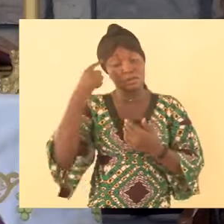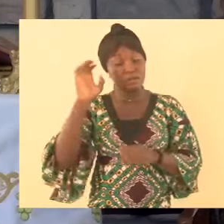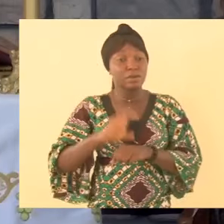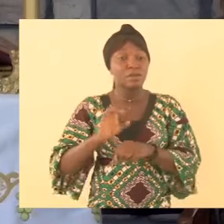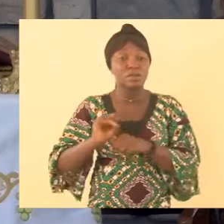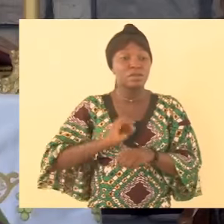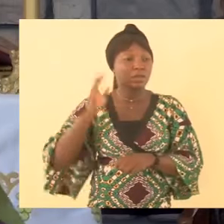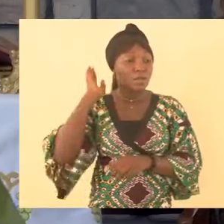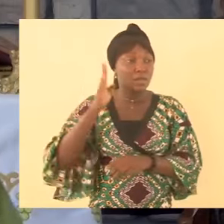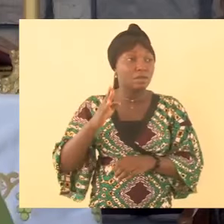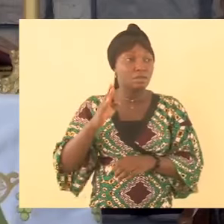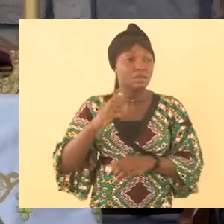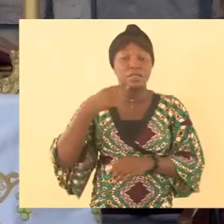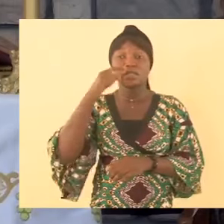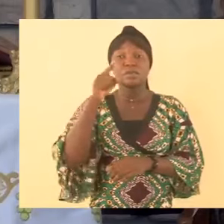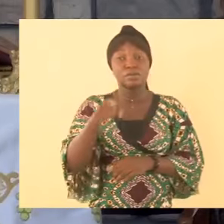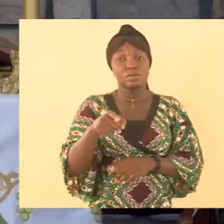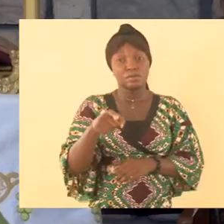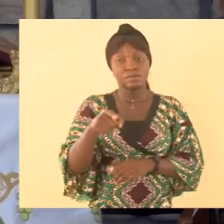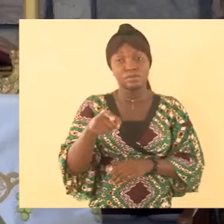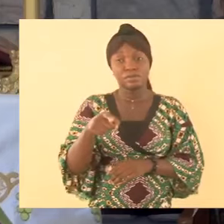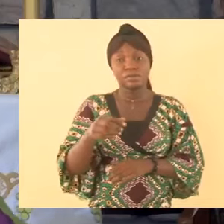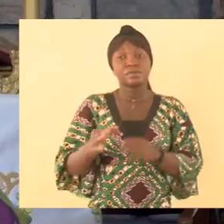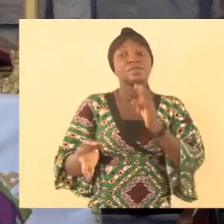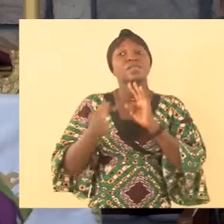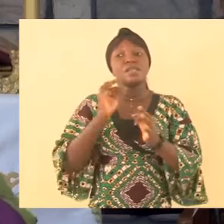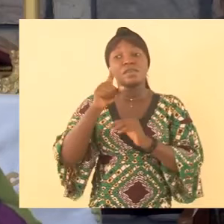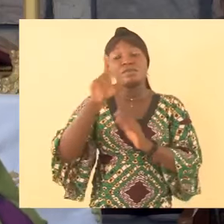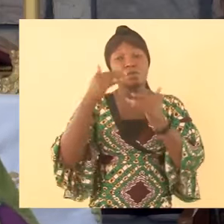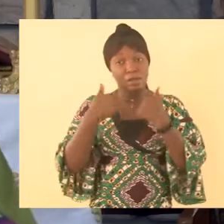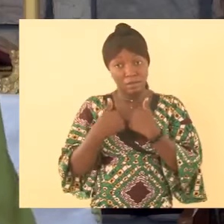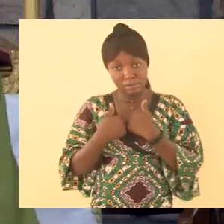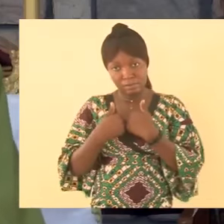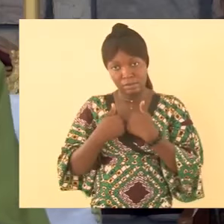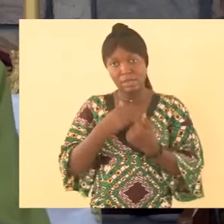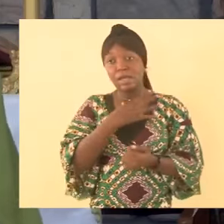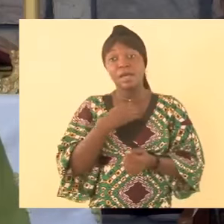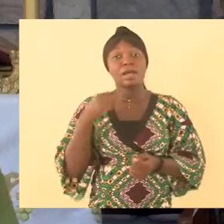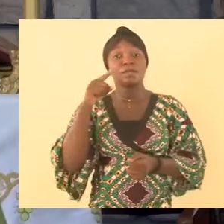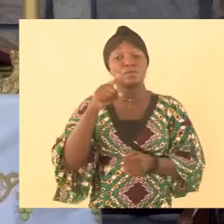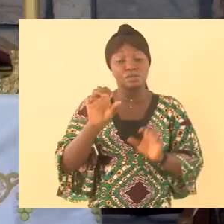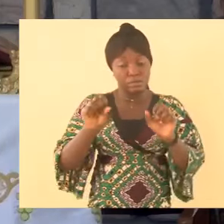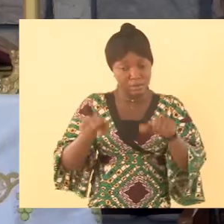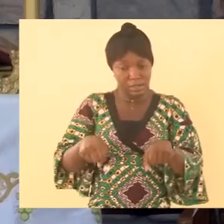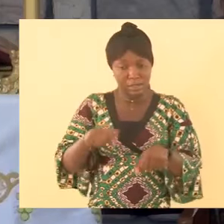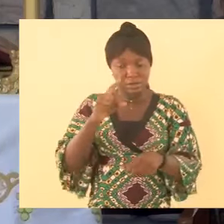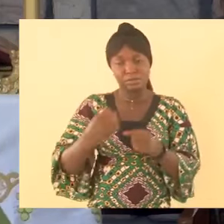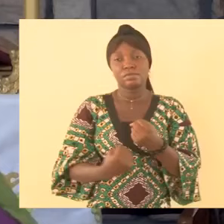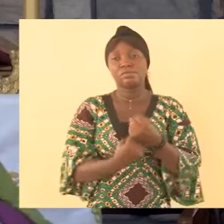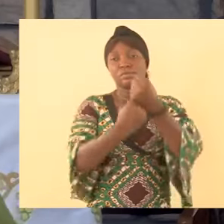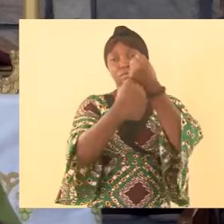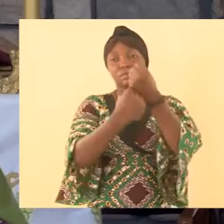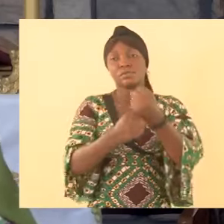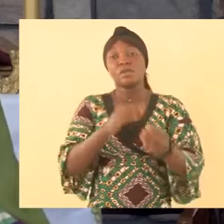need something for the church, I will tell you. If you have and you can,